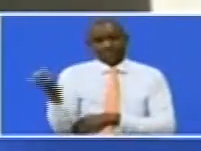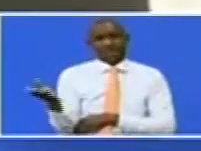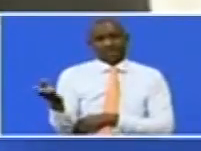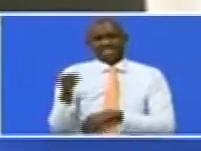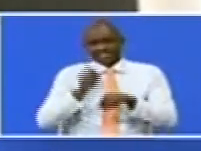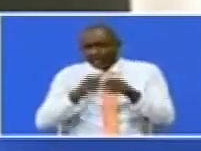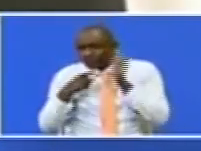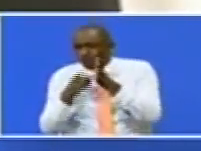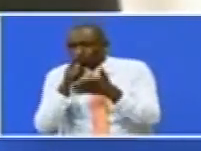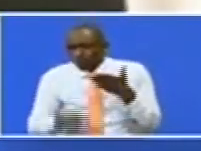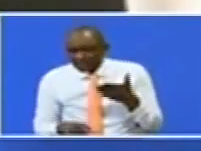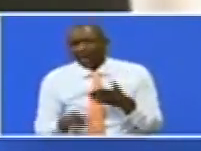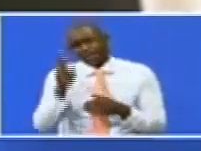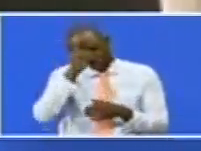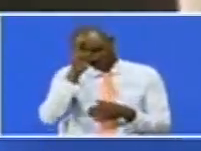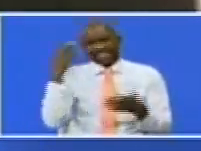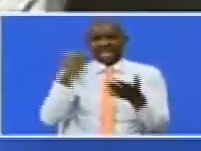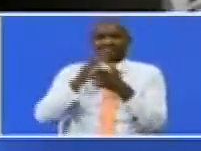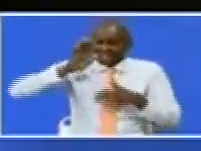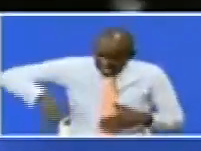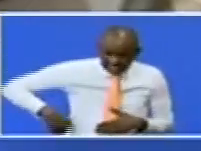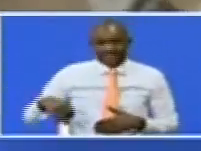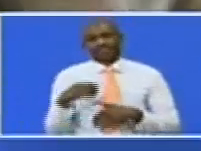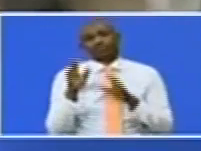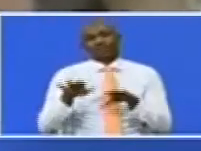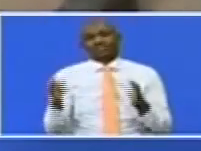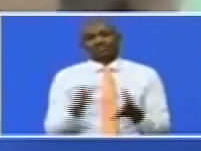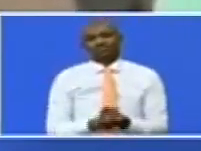the footage shows, police arrived late to the party.